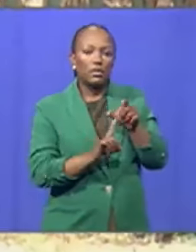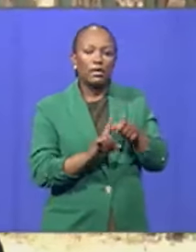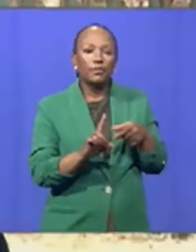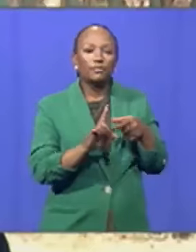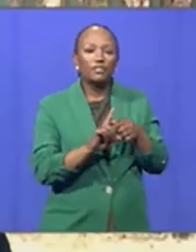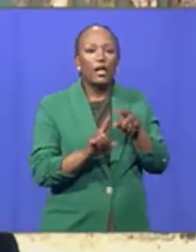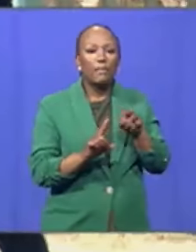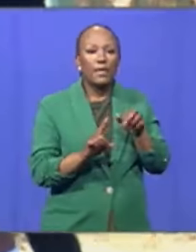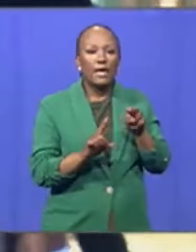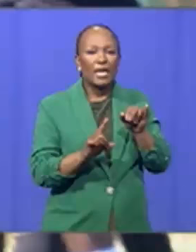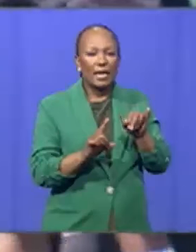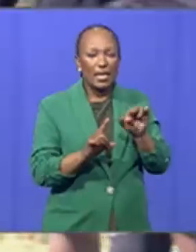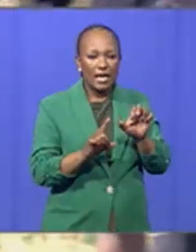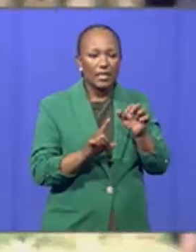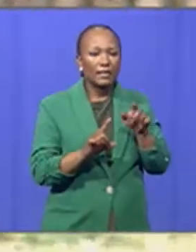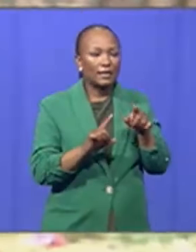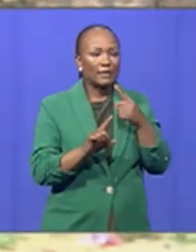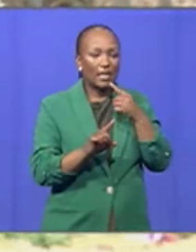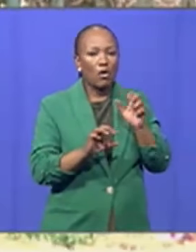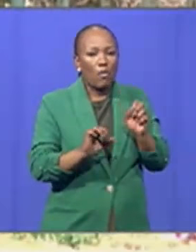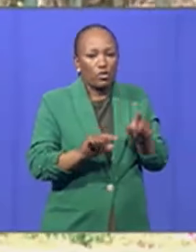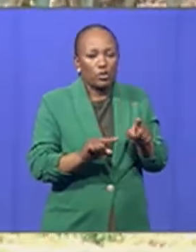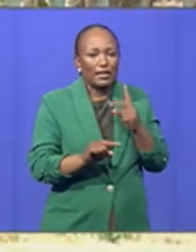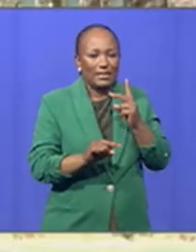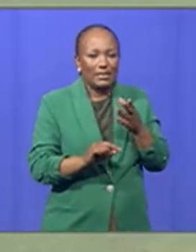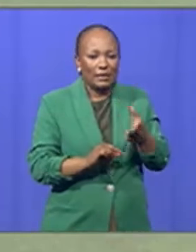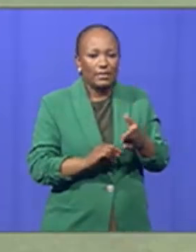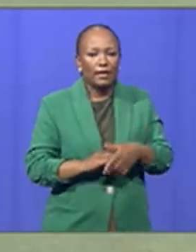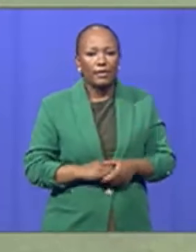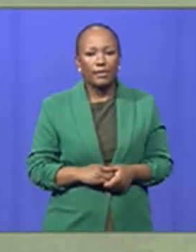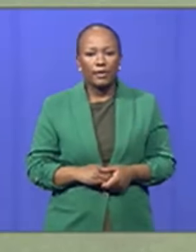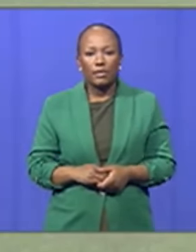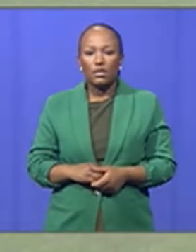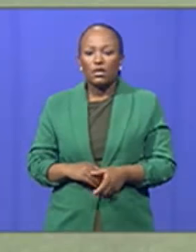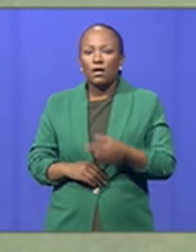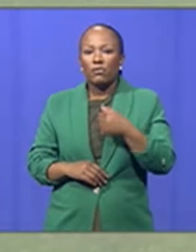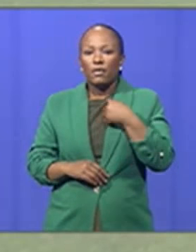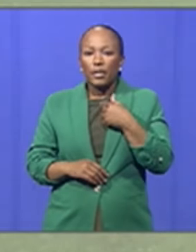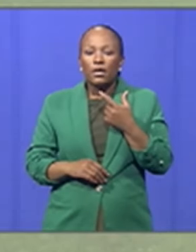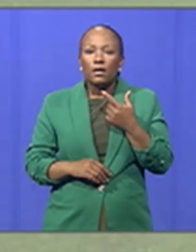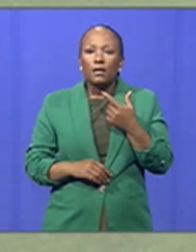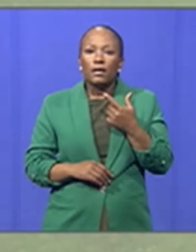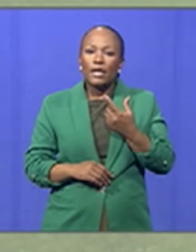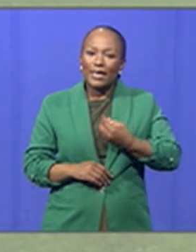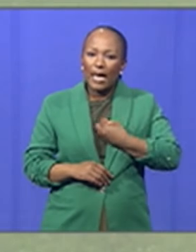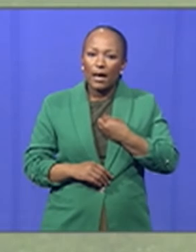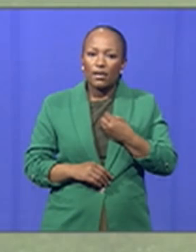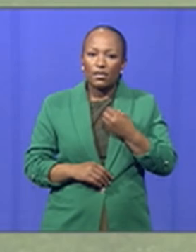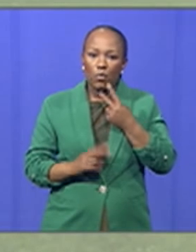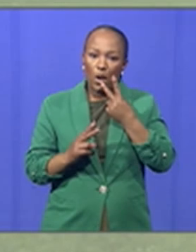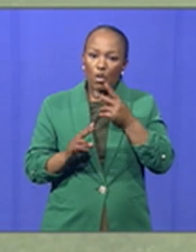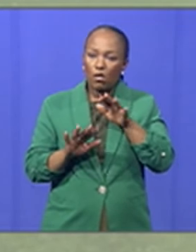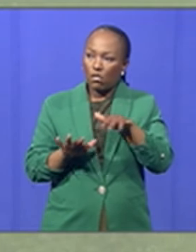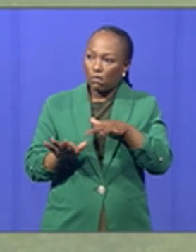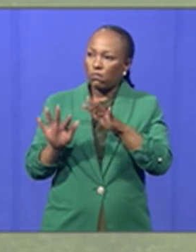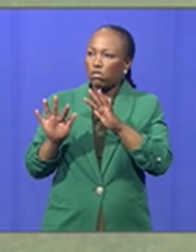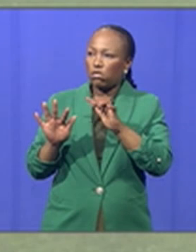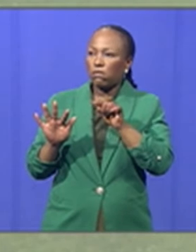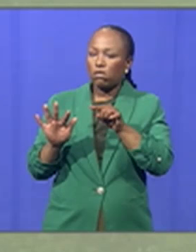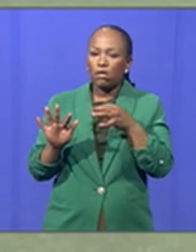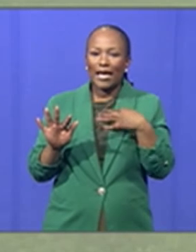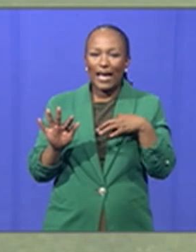se bona bjalo ka lepheko. For me it's amazing because youngsters looking up and like girls they don't get